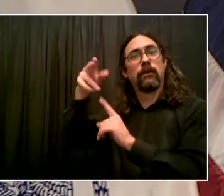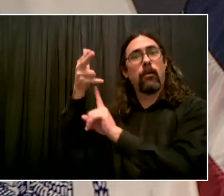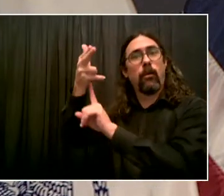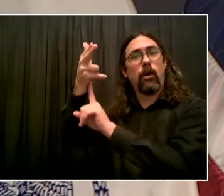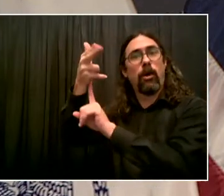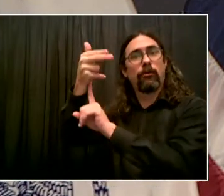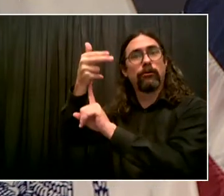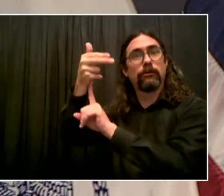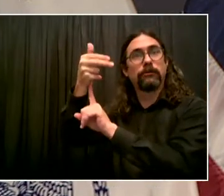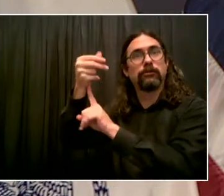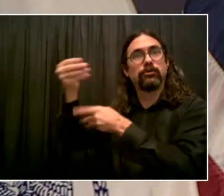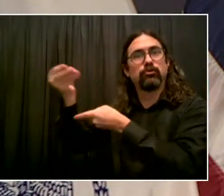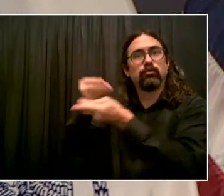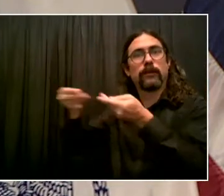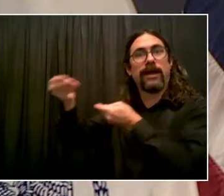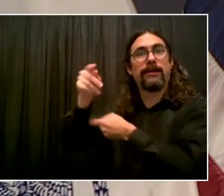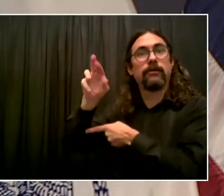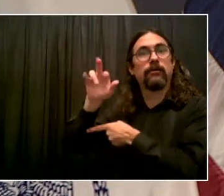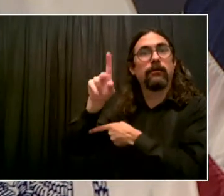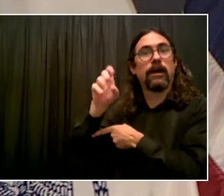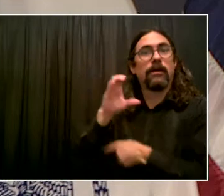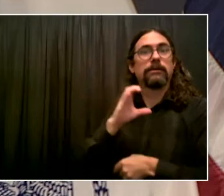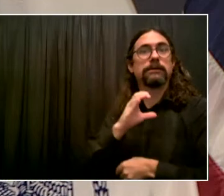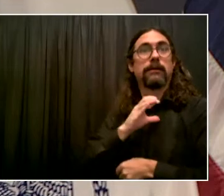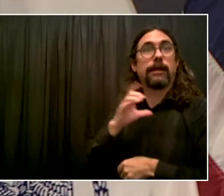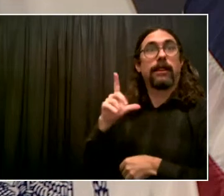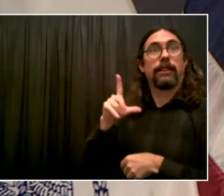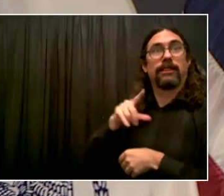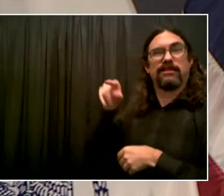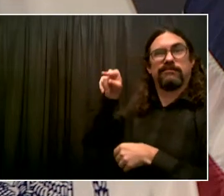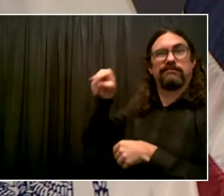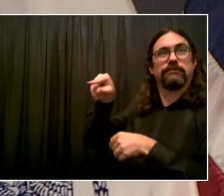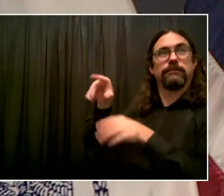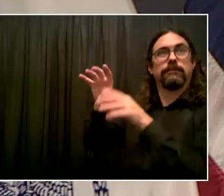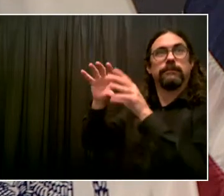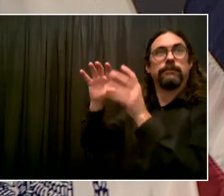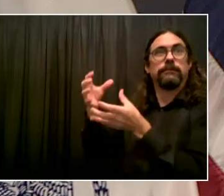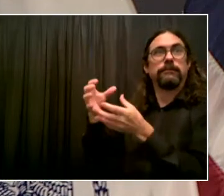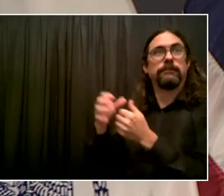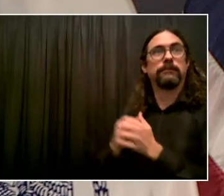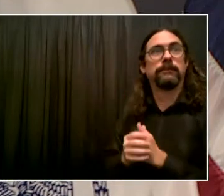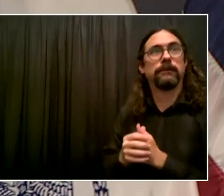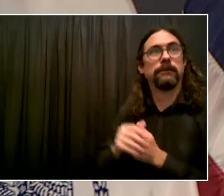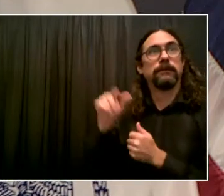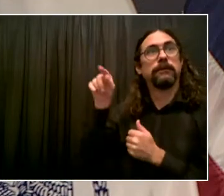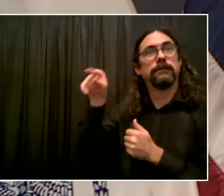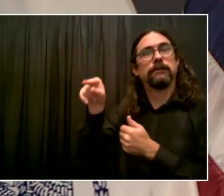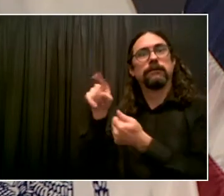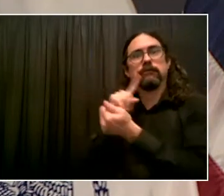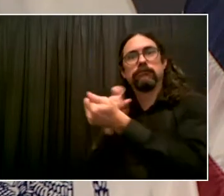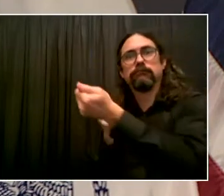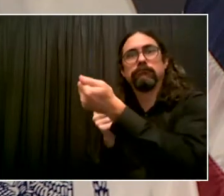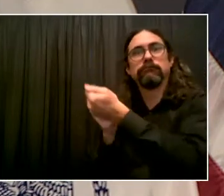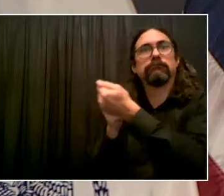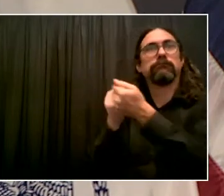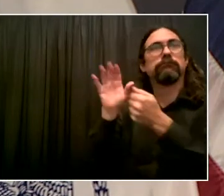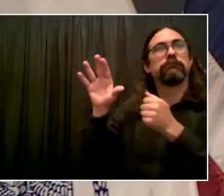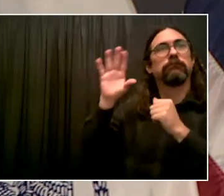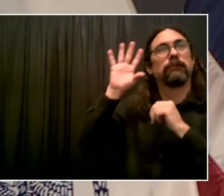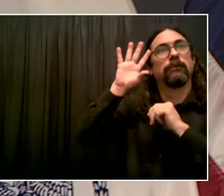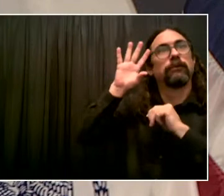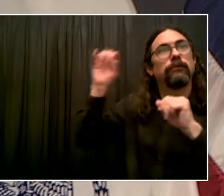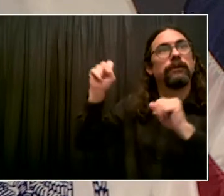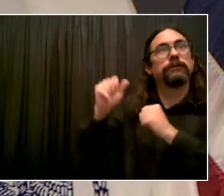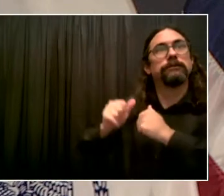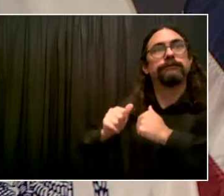bid and donated $440,000 to the cause. This is not the first bill that was helpful to the union that you've supported, and presumably its endorsement would be